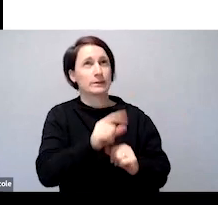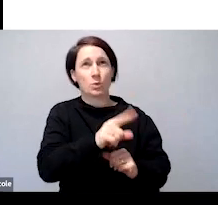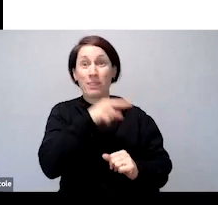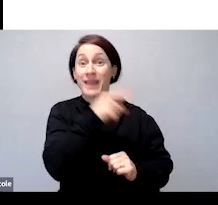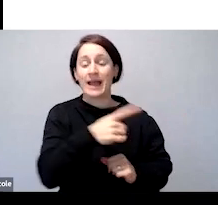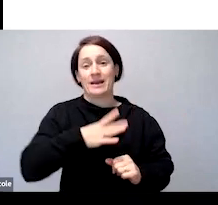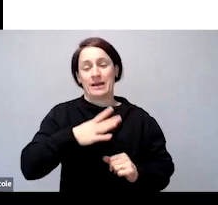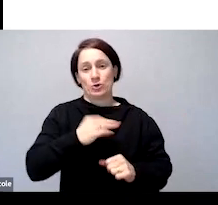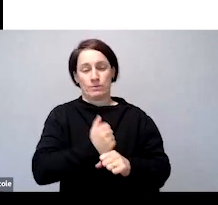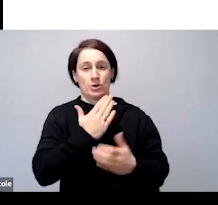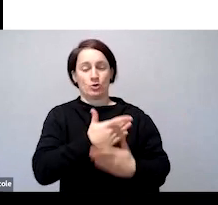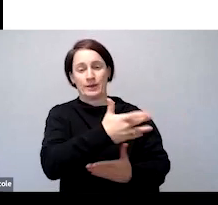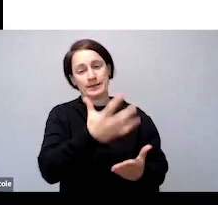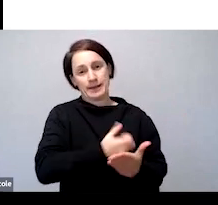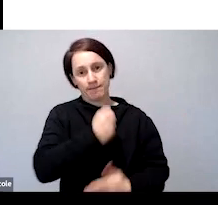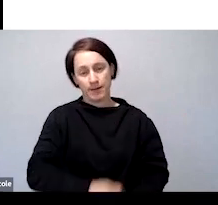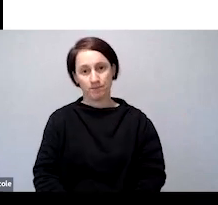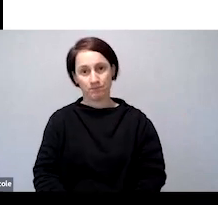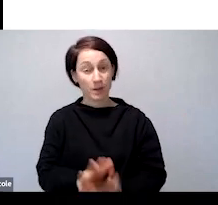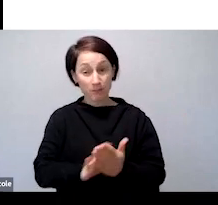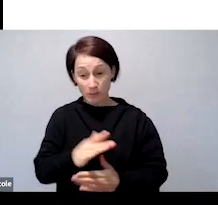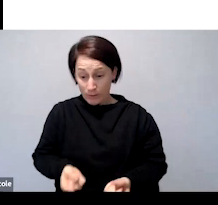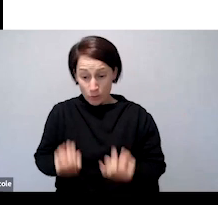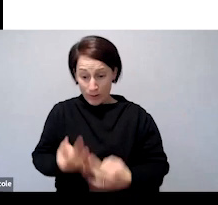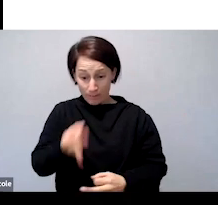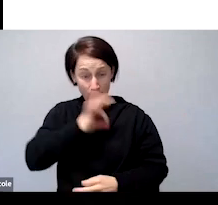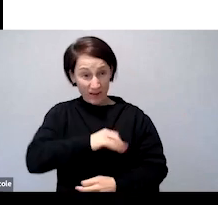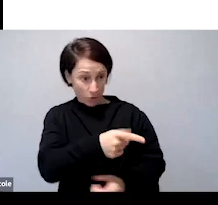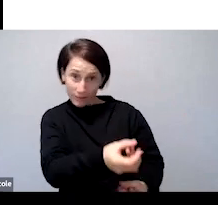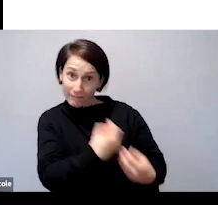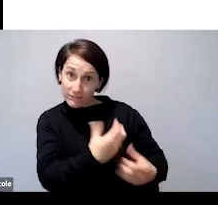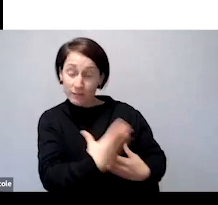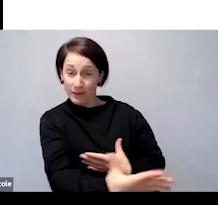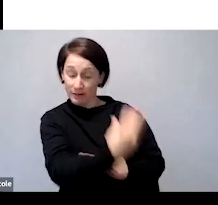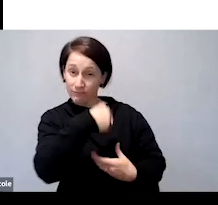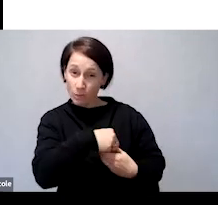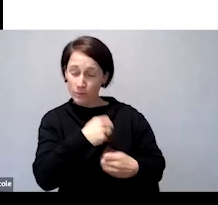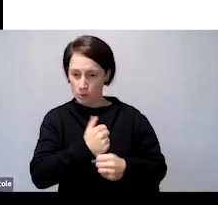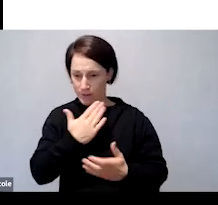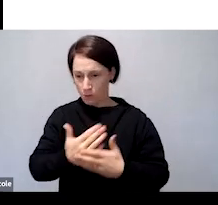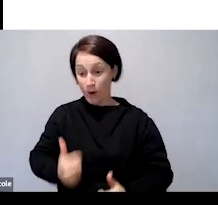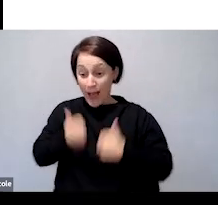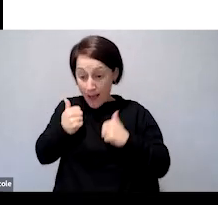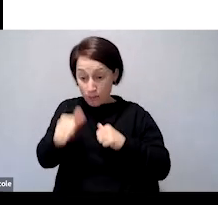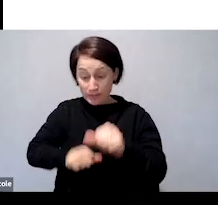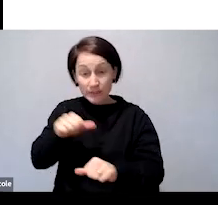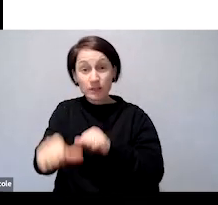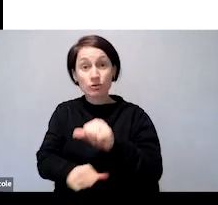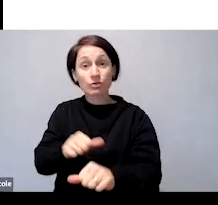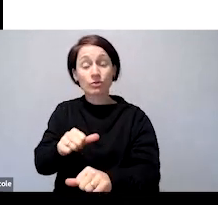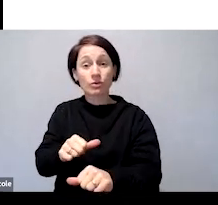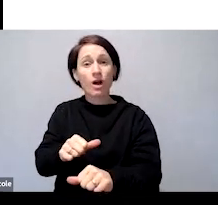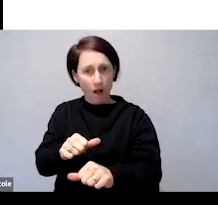safe. And we don't get the benefit of their feedback and input into making our procedures for emergency